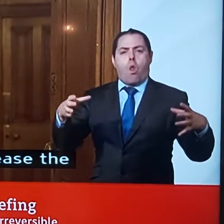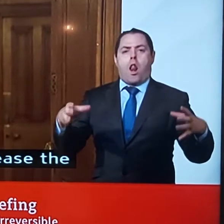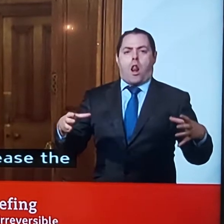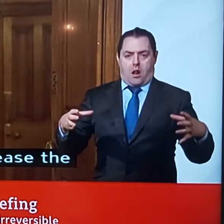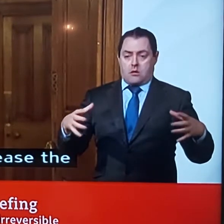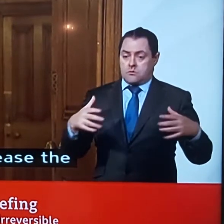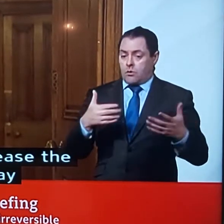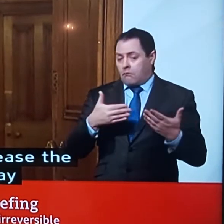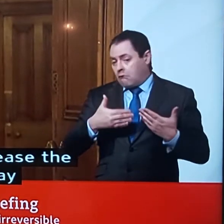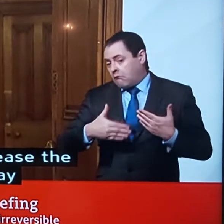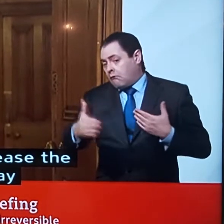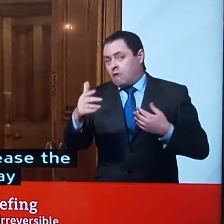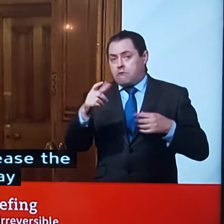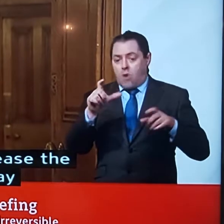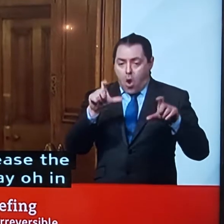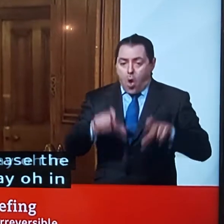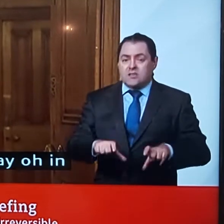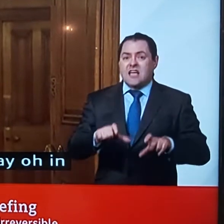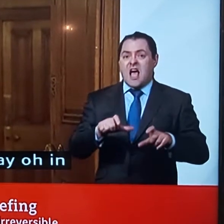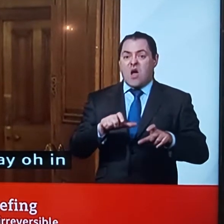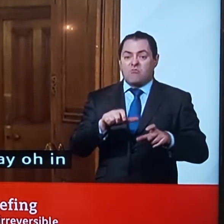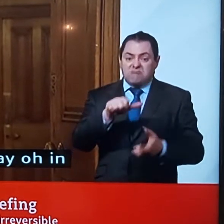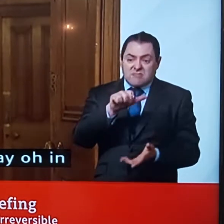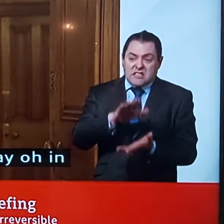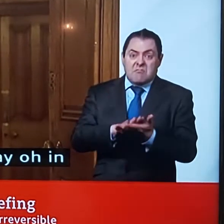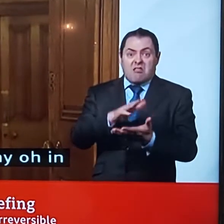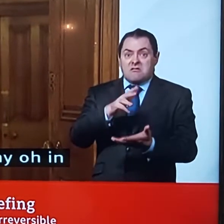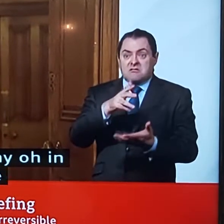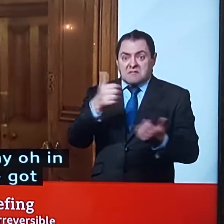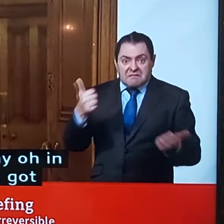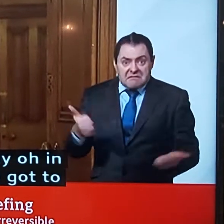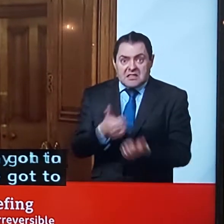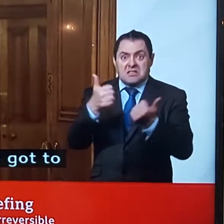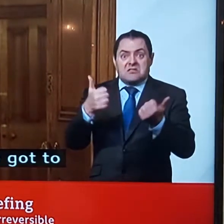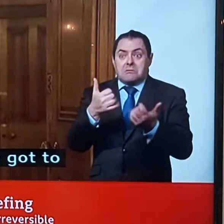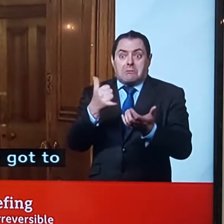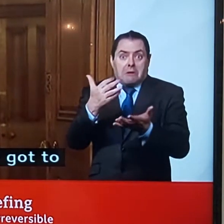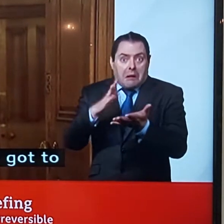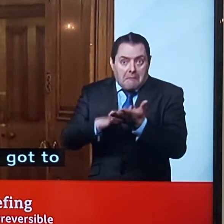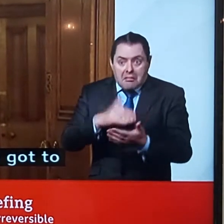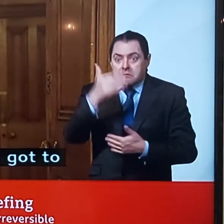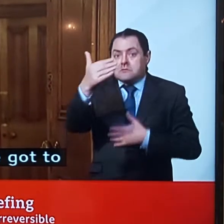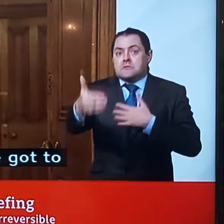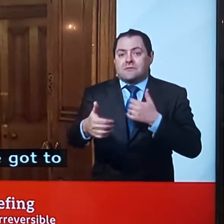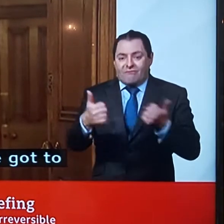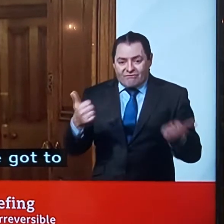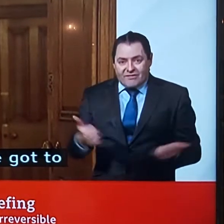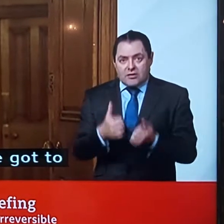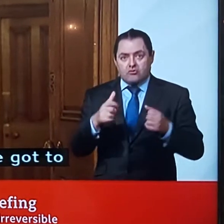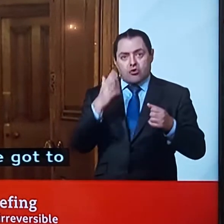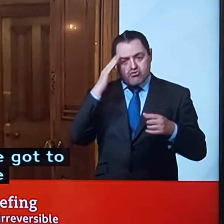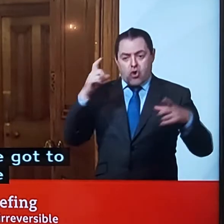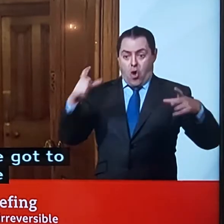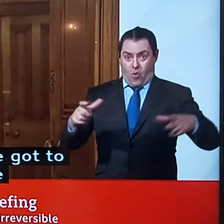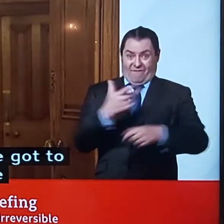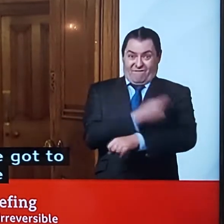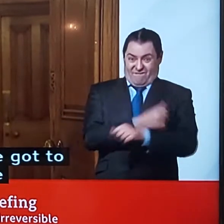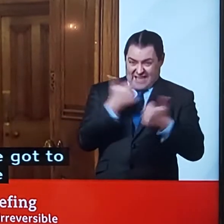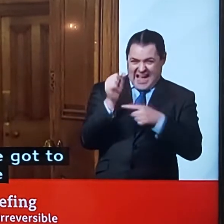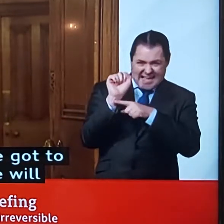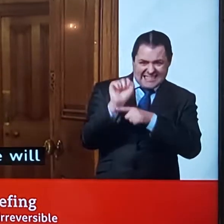accept that there will be more infections, more hospitalisations, and therefore, sadly, more deaths, just as there are